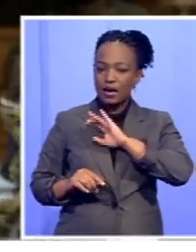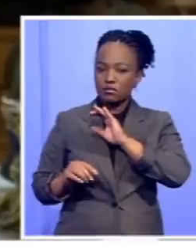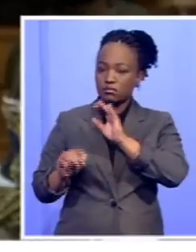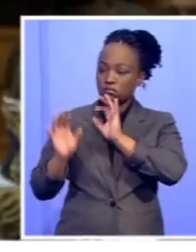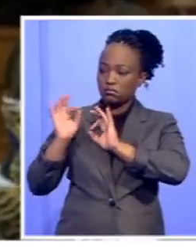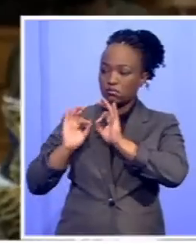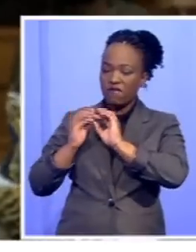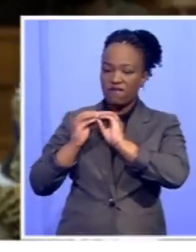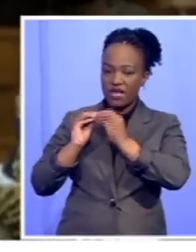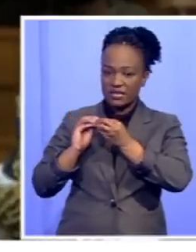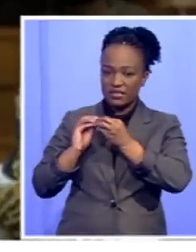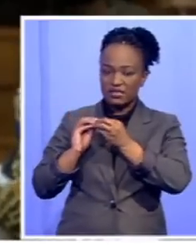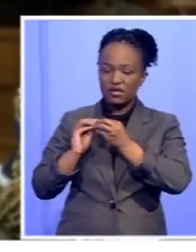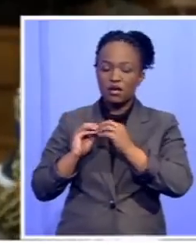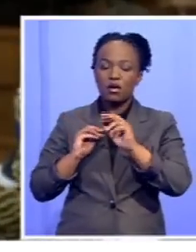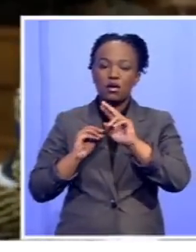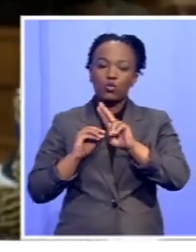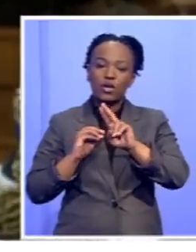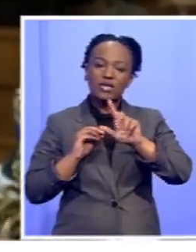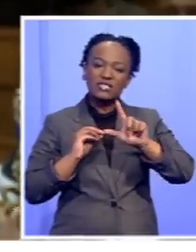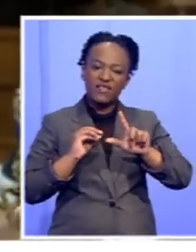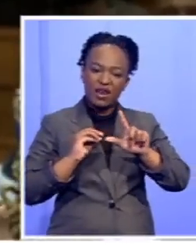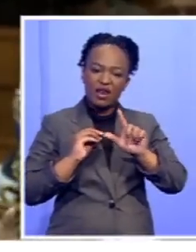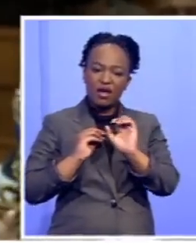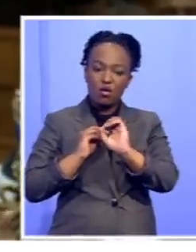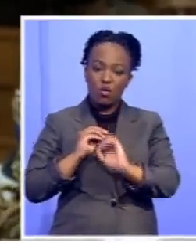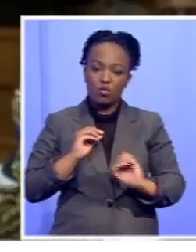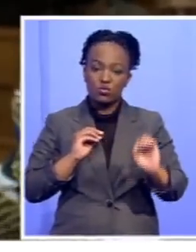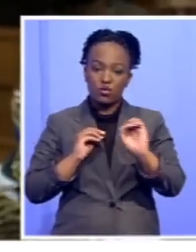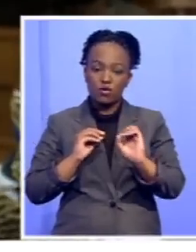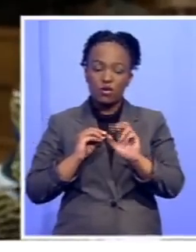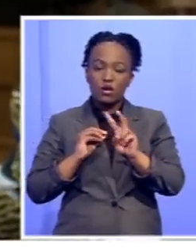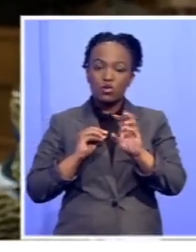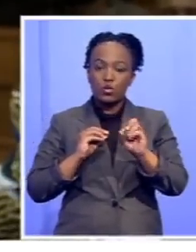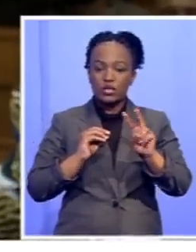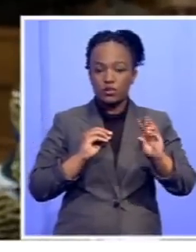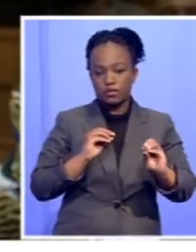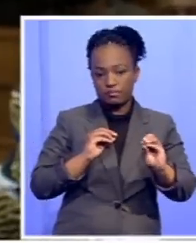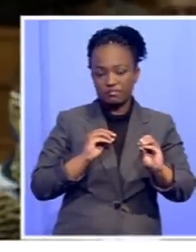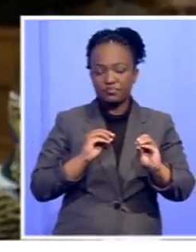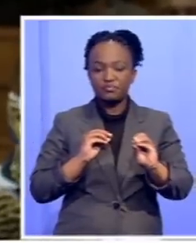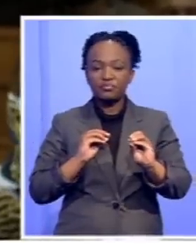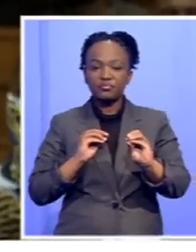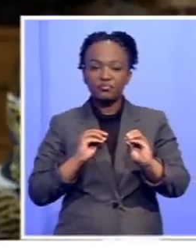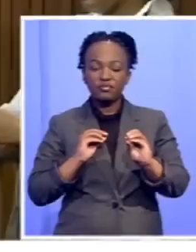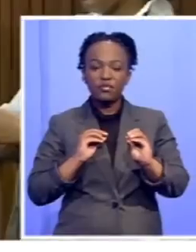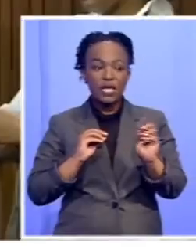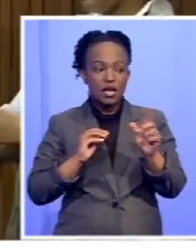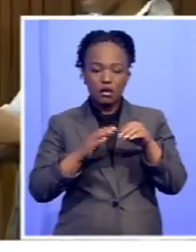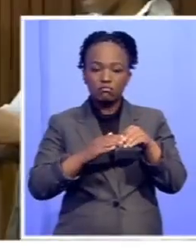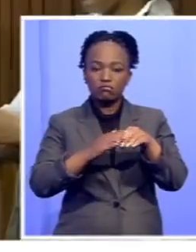me to say it was the 27th of October 2020. It was when they appeared in